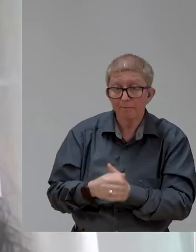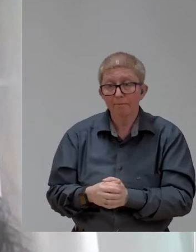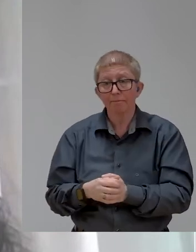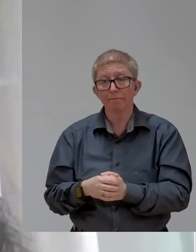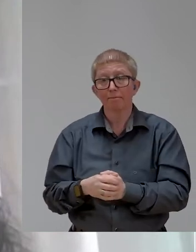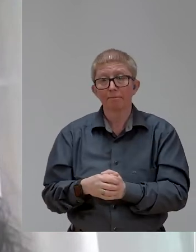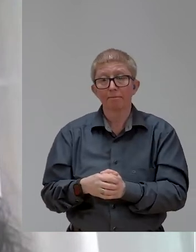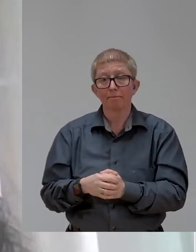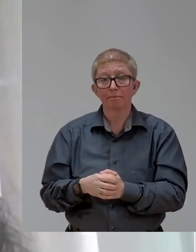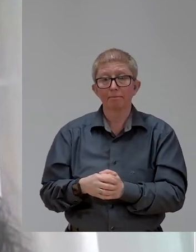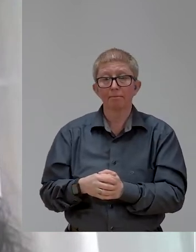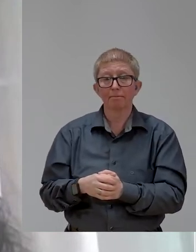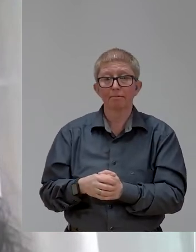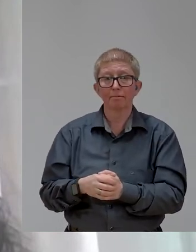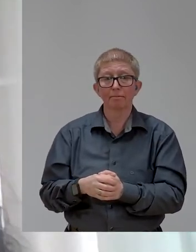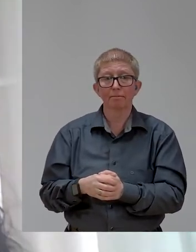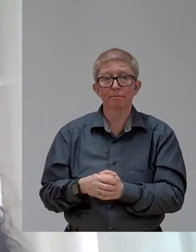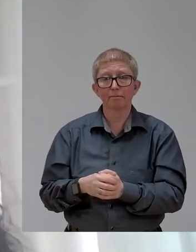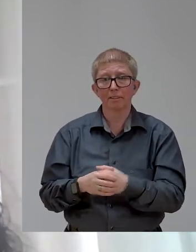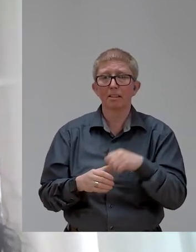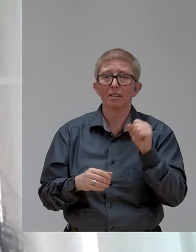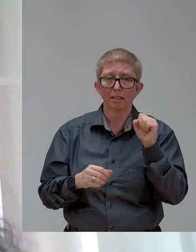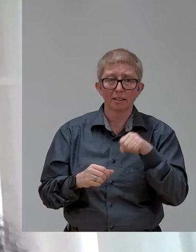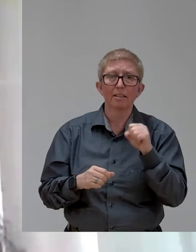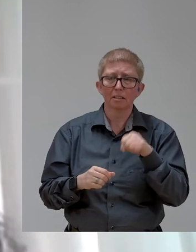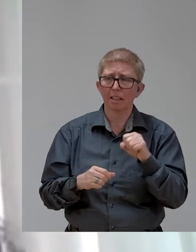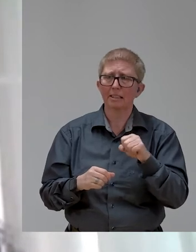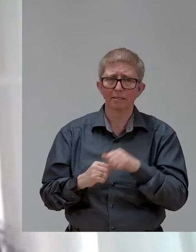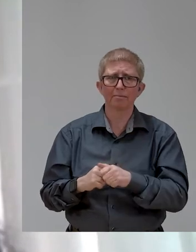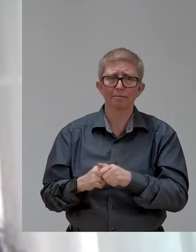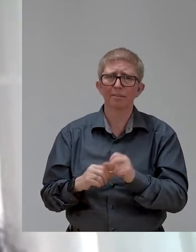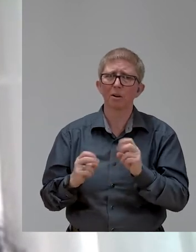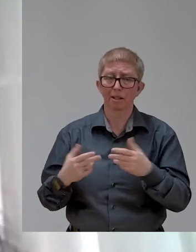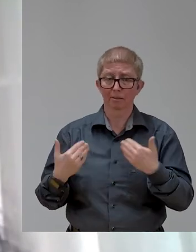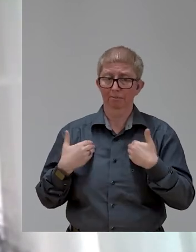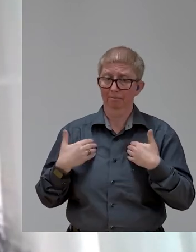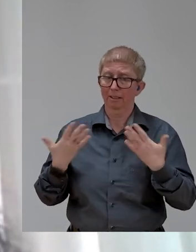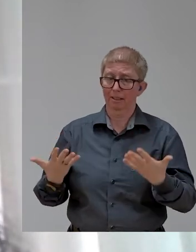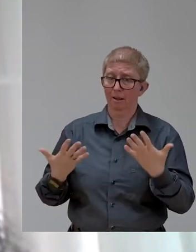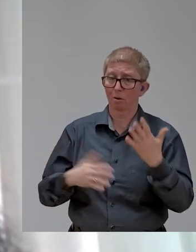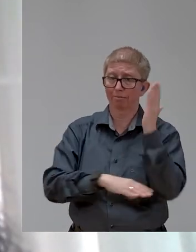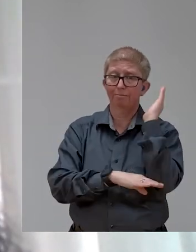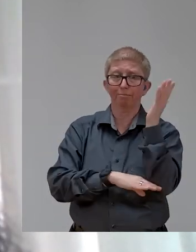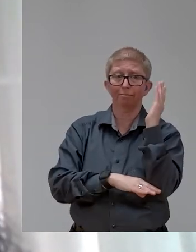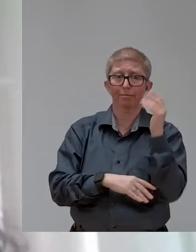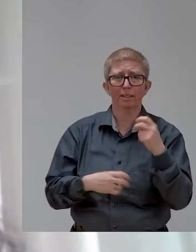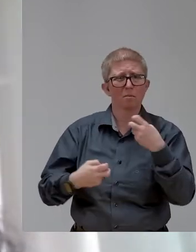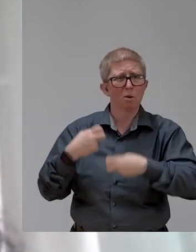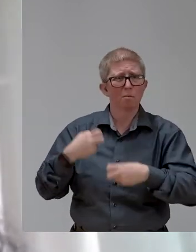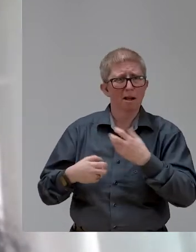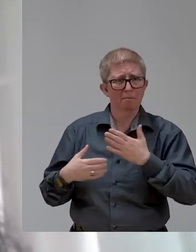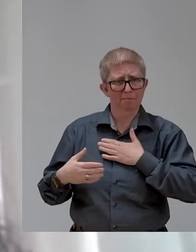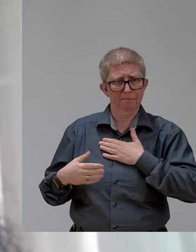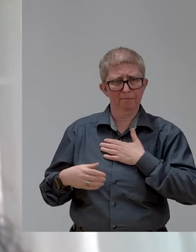Yes. Okay, so good evening. I'm here to talk about this program, Por Talento Digital, which means